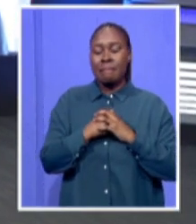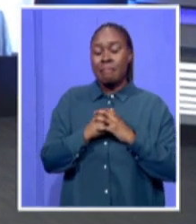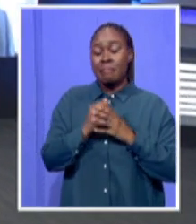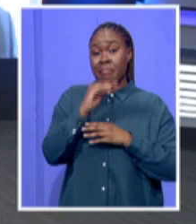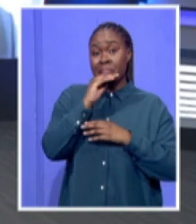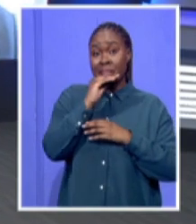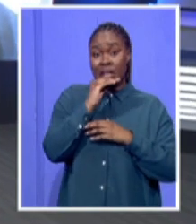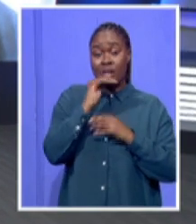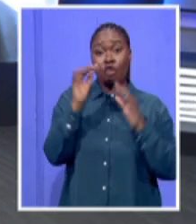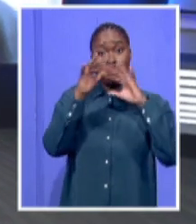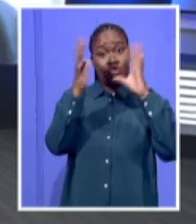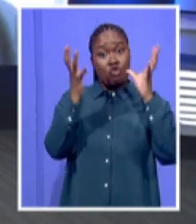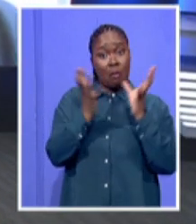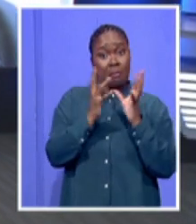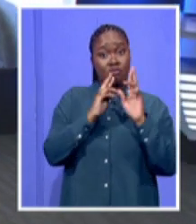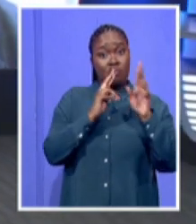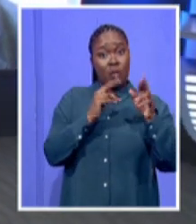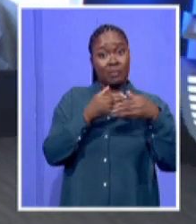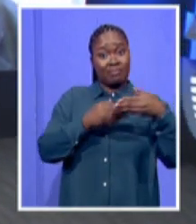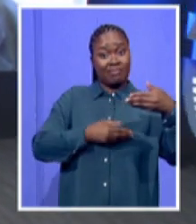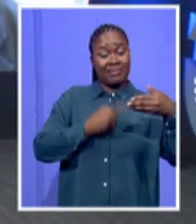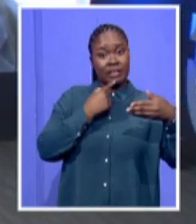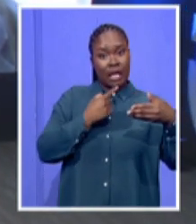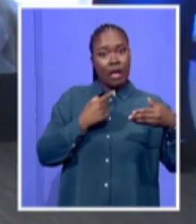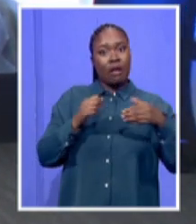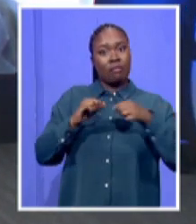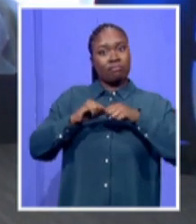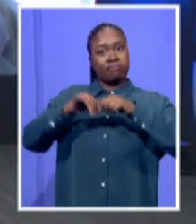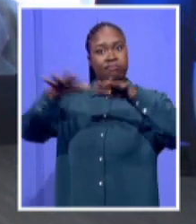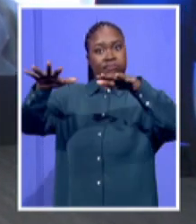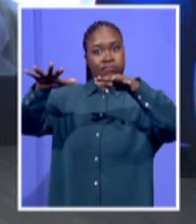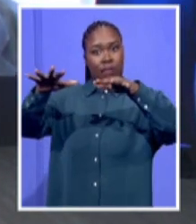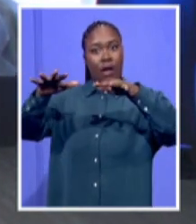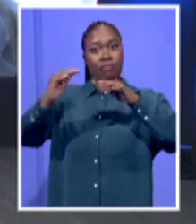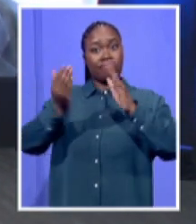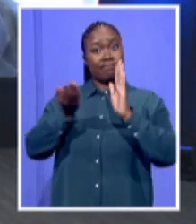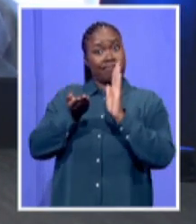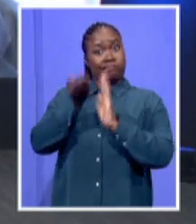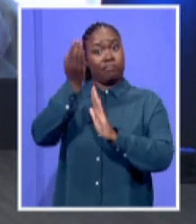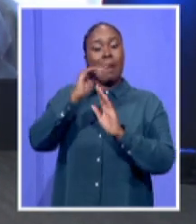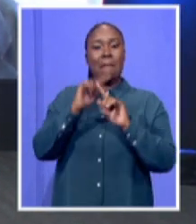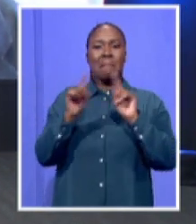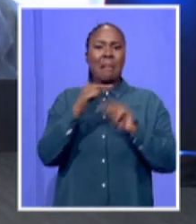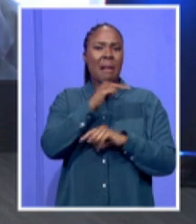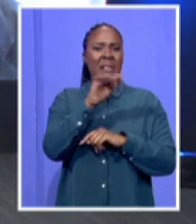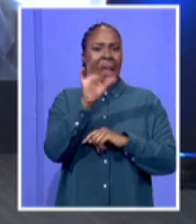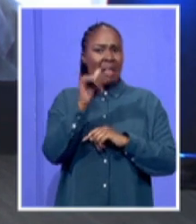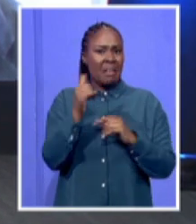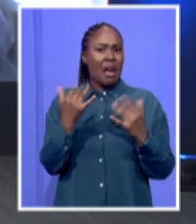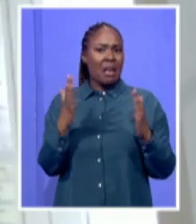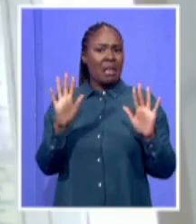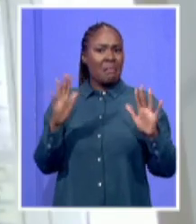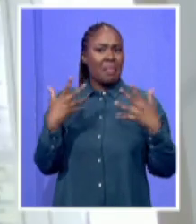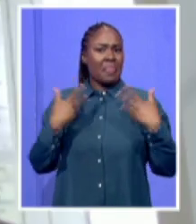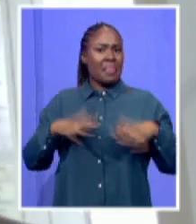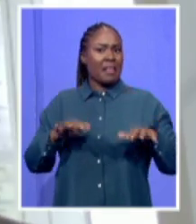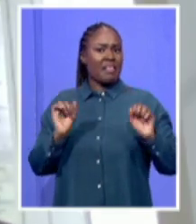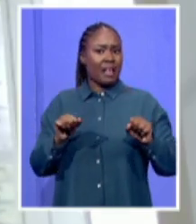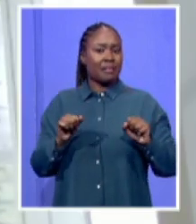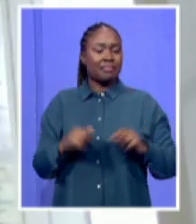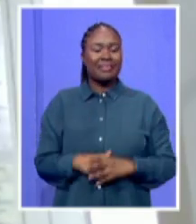global reports of surges in infections, South Africans can rest easy. Well, I don't know